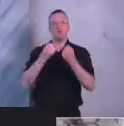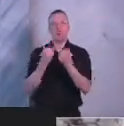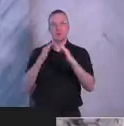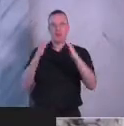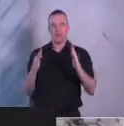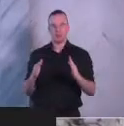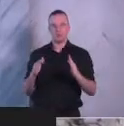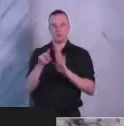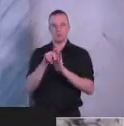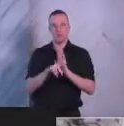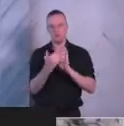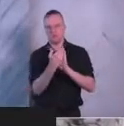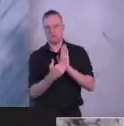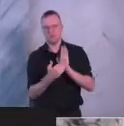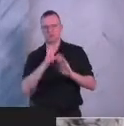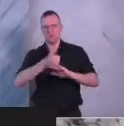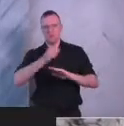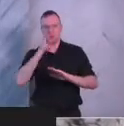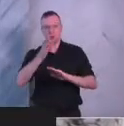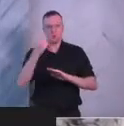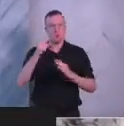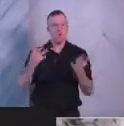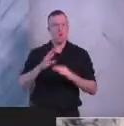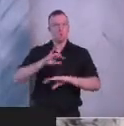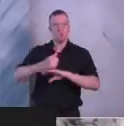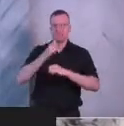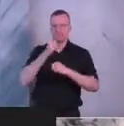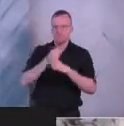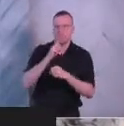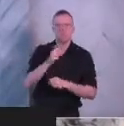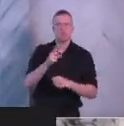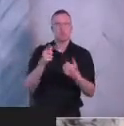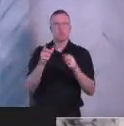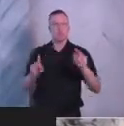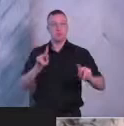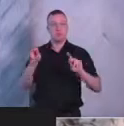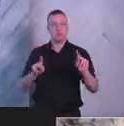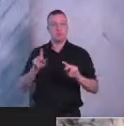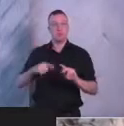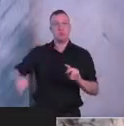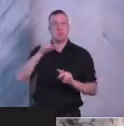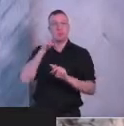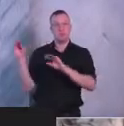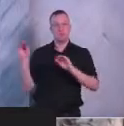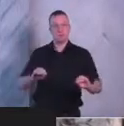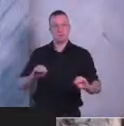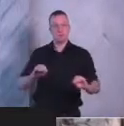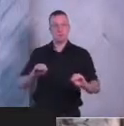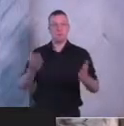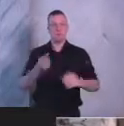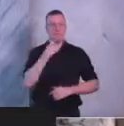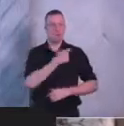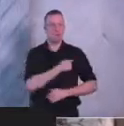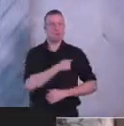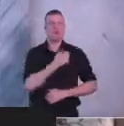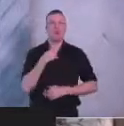will have a housing policy, in fact, to ensure that people who immigrate to Kingston have a